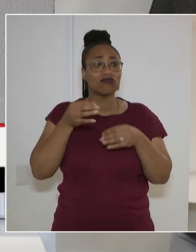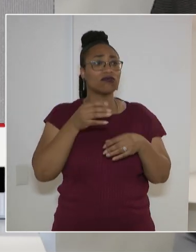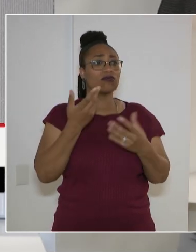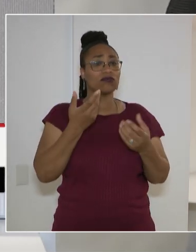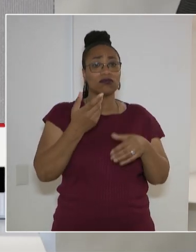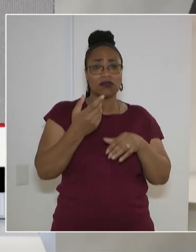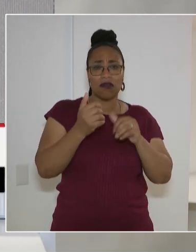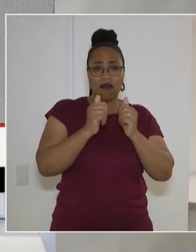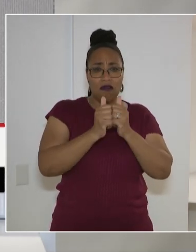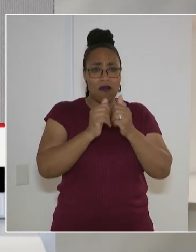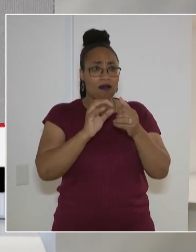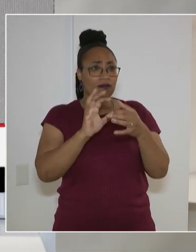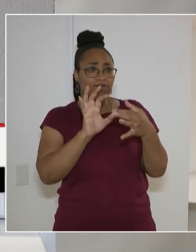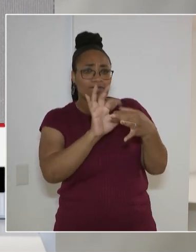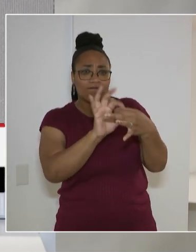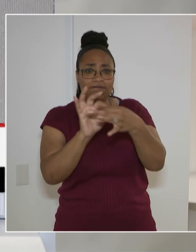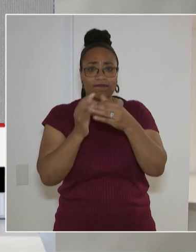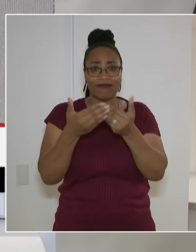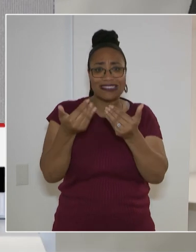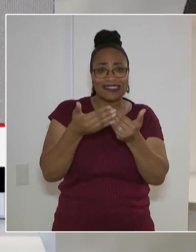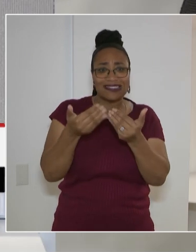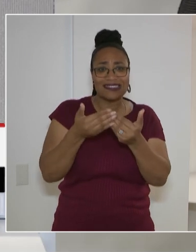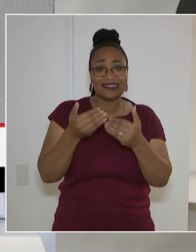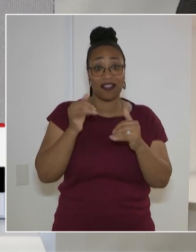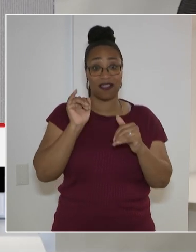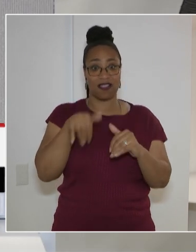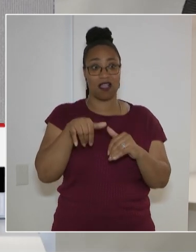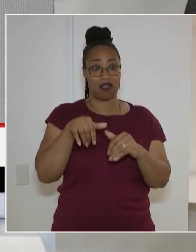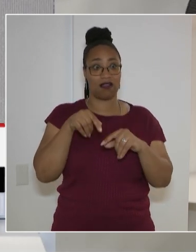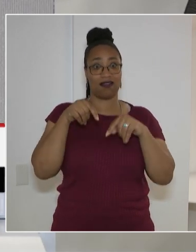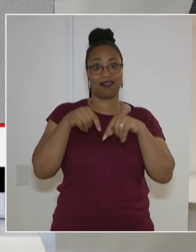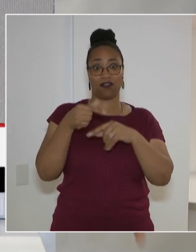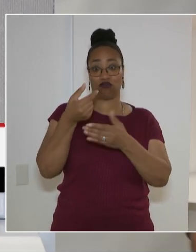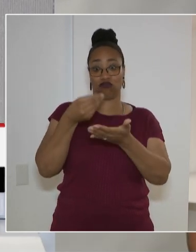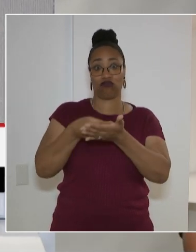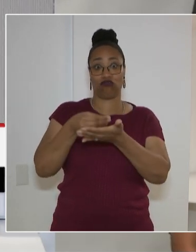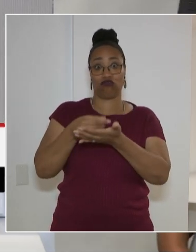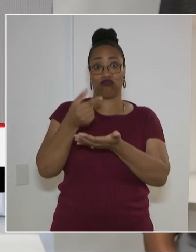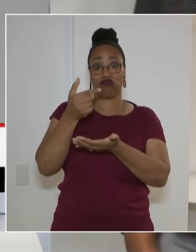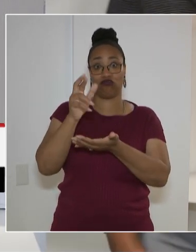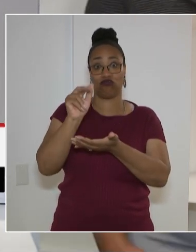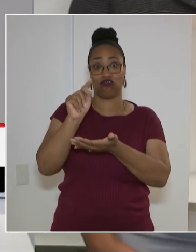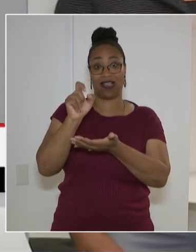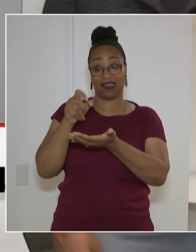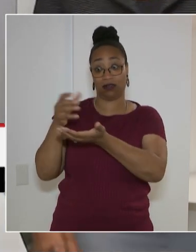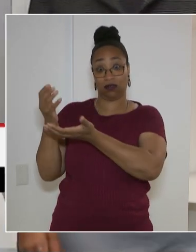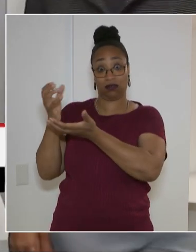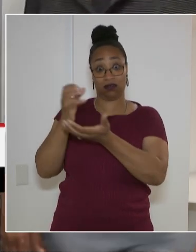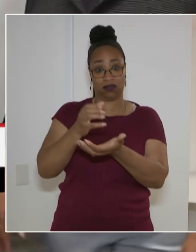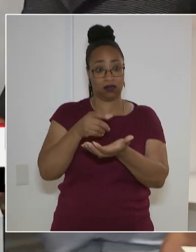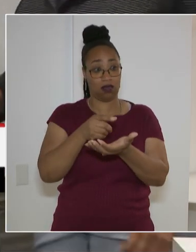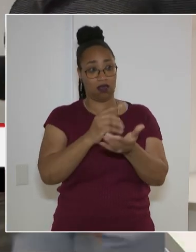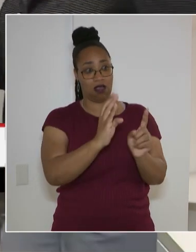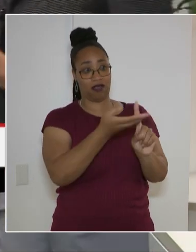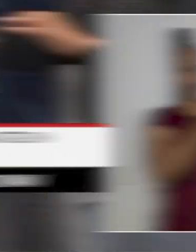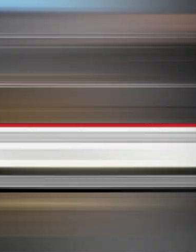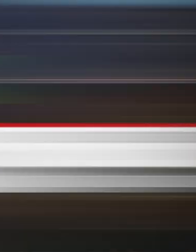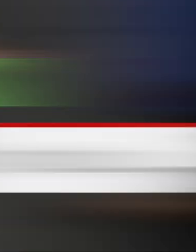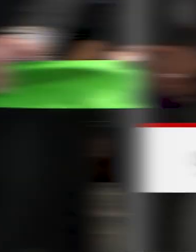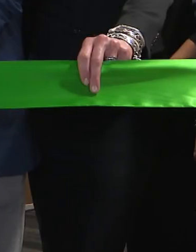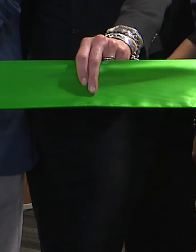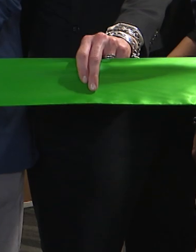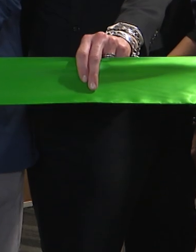kind of the cherry on top that really made the decision easier for us. Okay, let's cut a ribbon. Thank you.